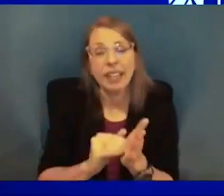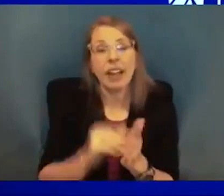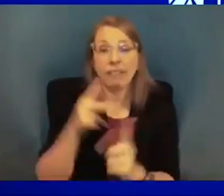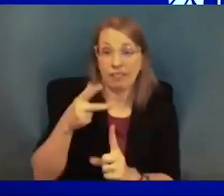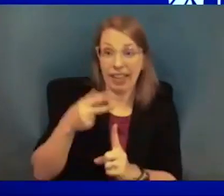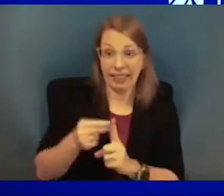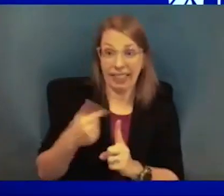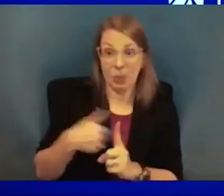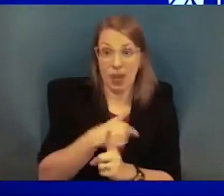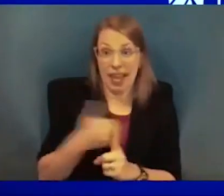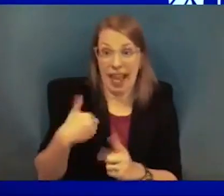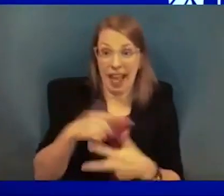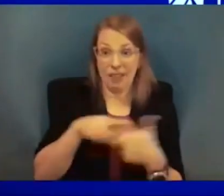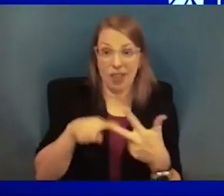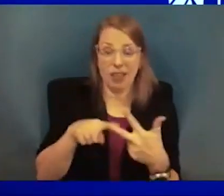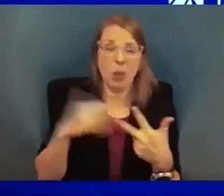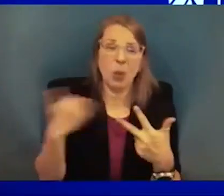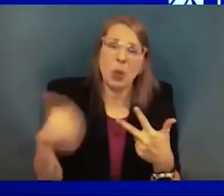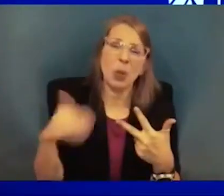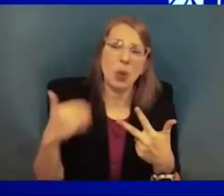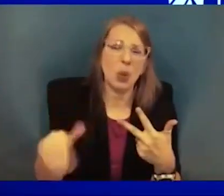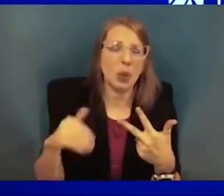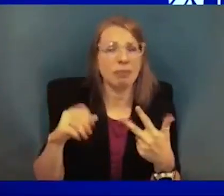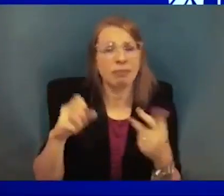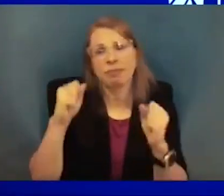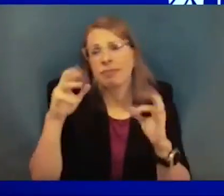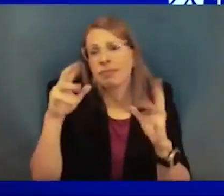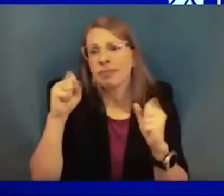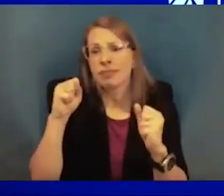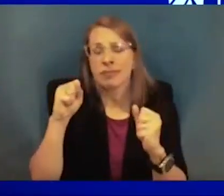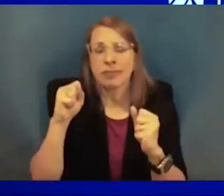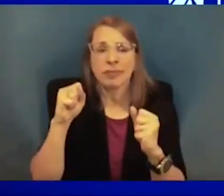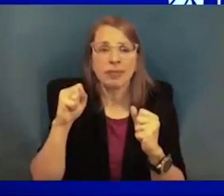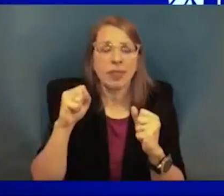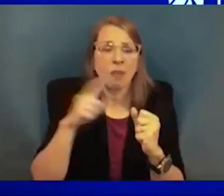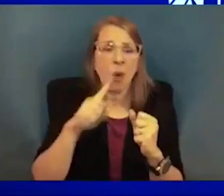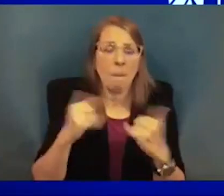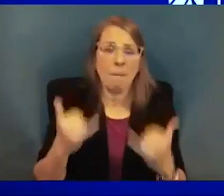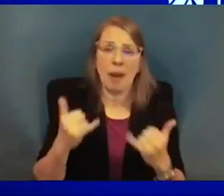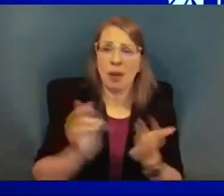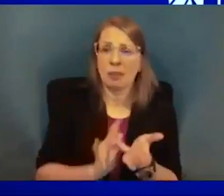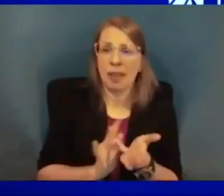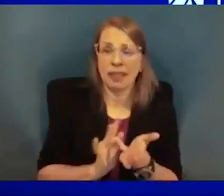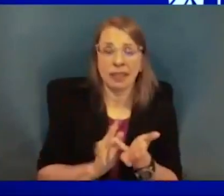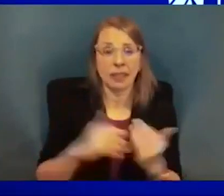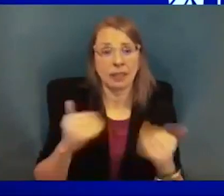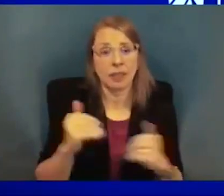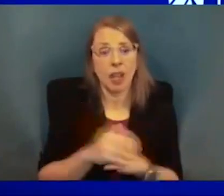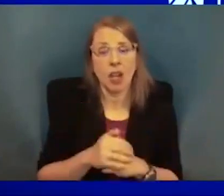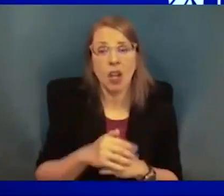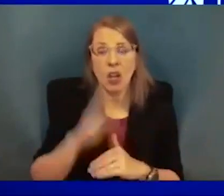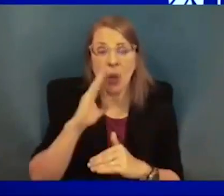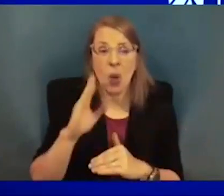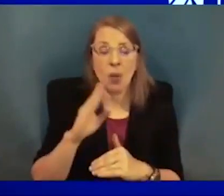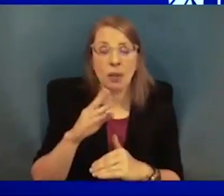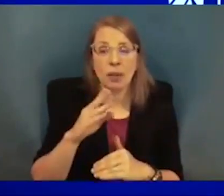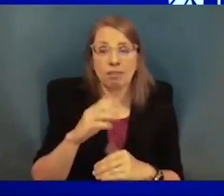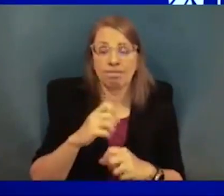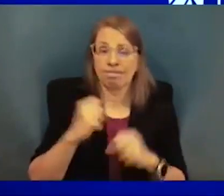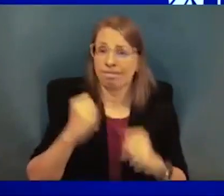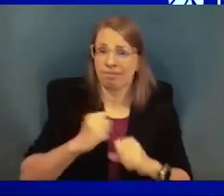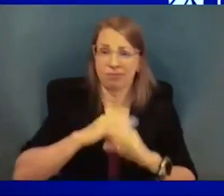are really miracles of modern science and medicine. We know how well and how significantly they protect every